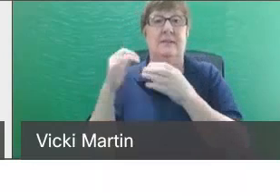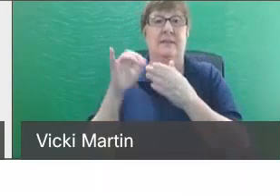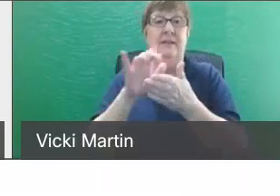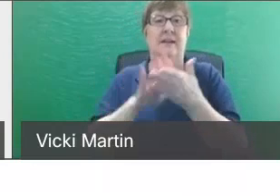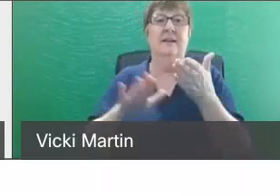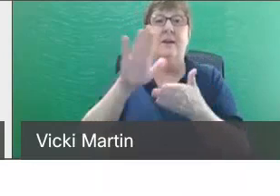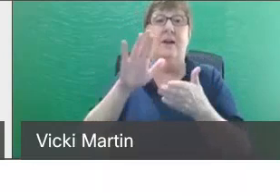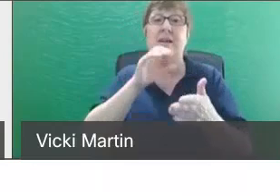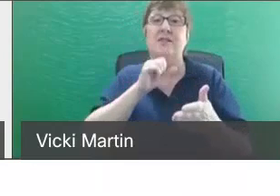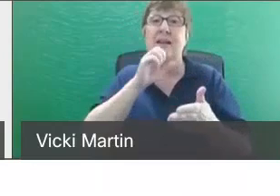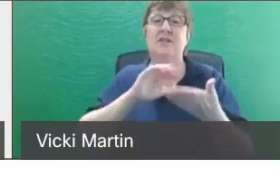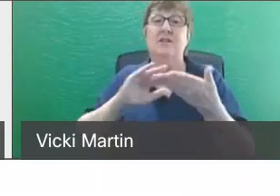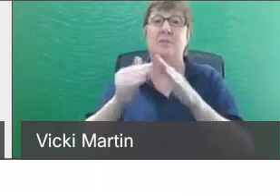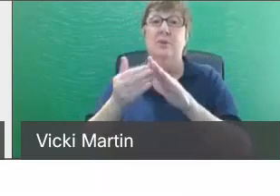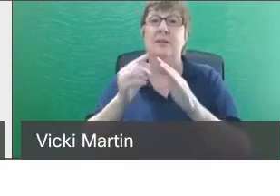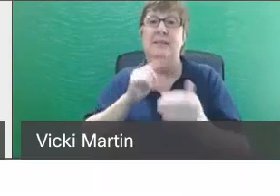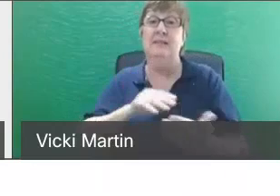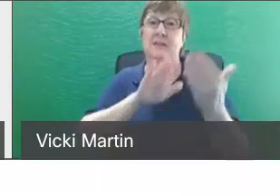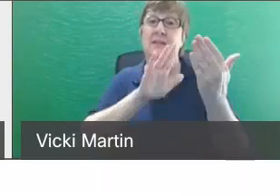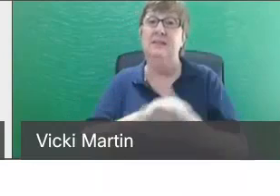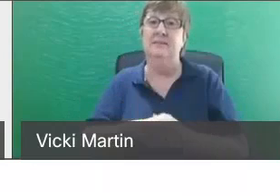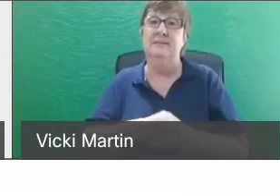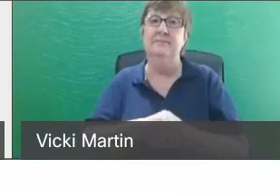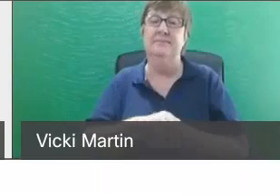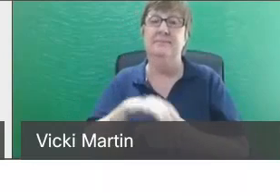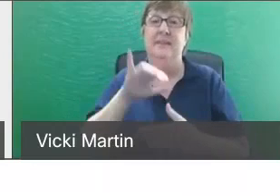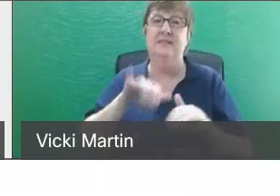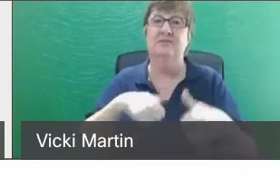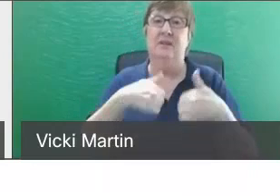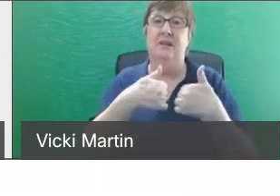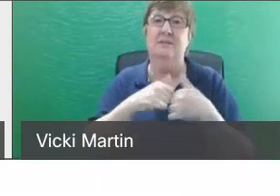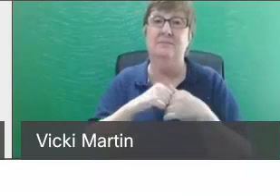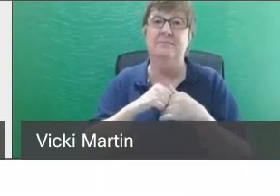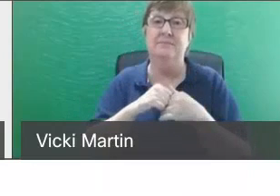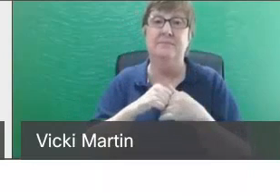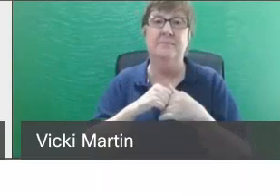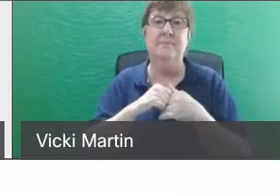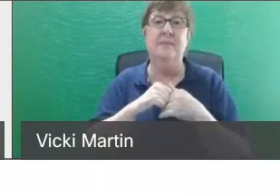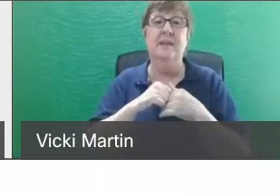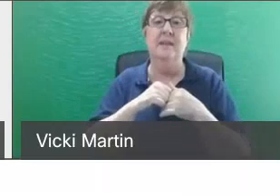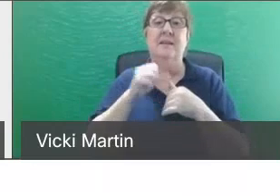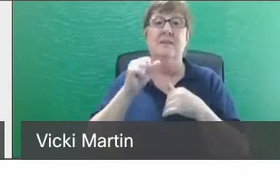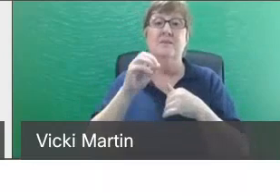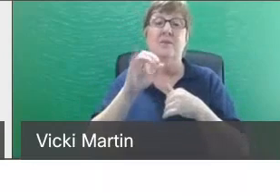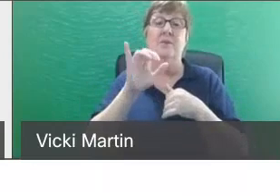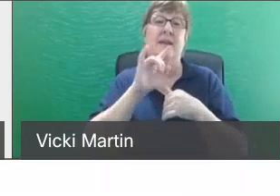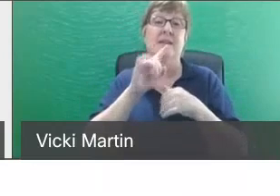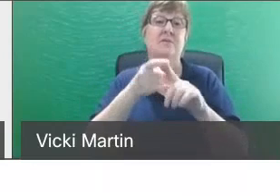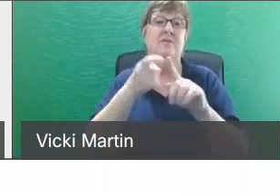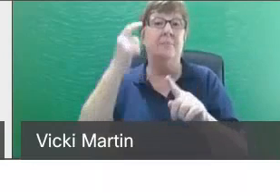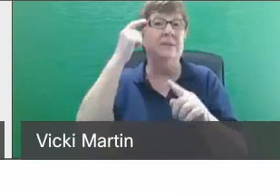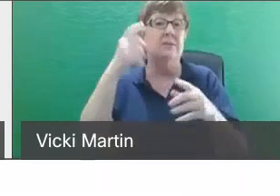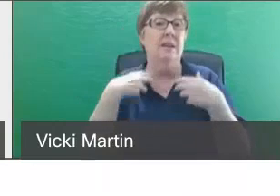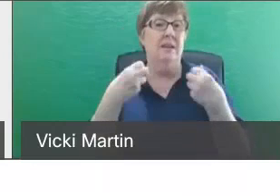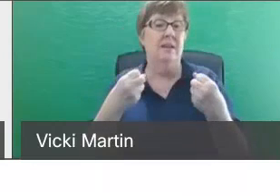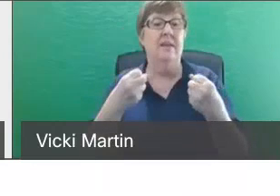that our college students are facing is due to mental health. So the age of the